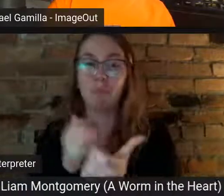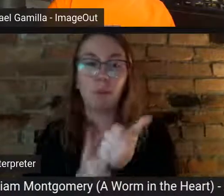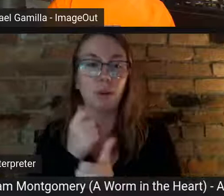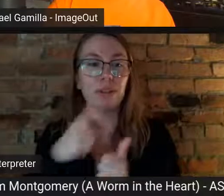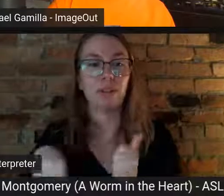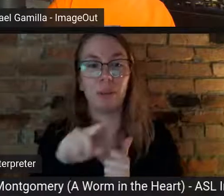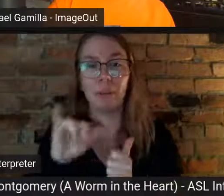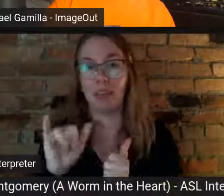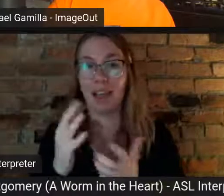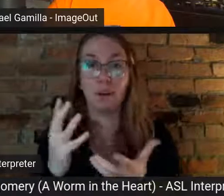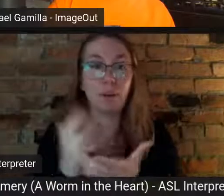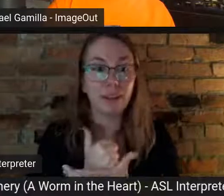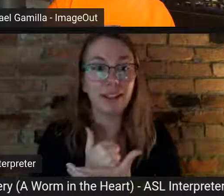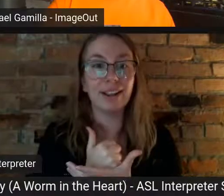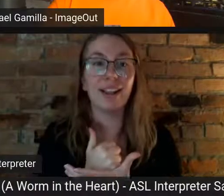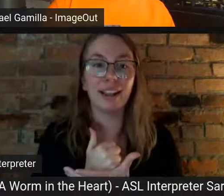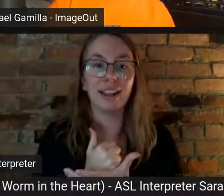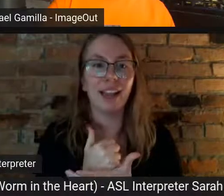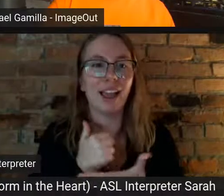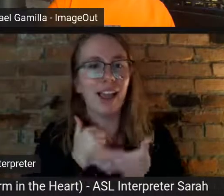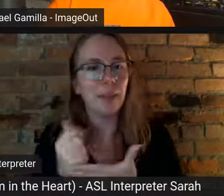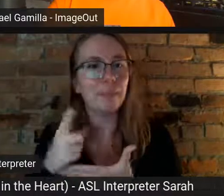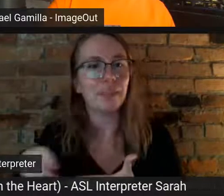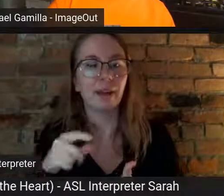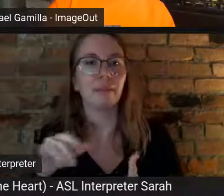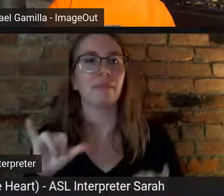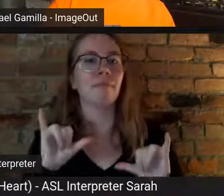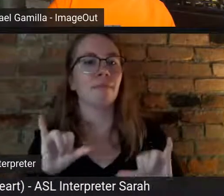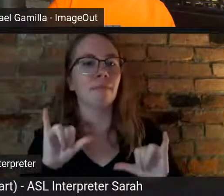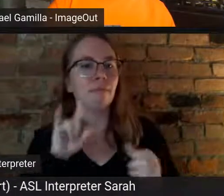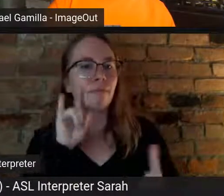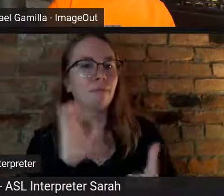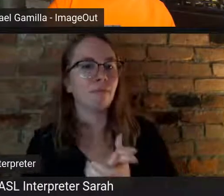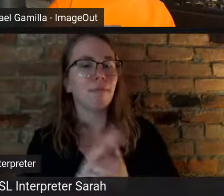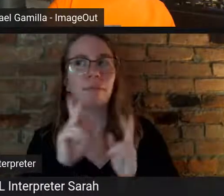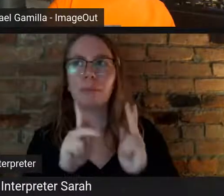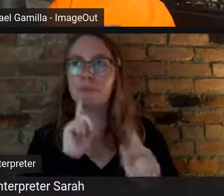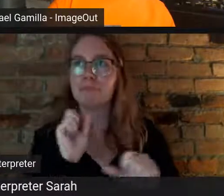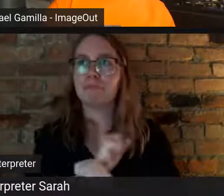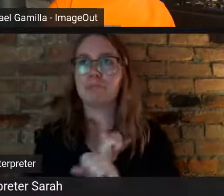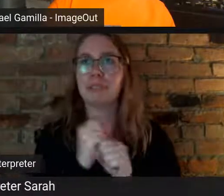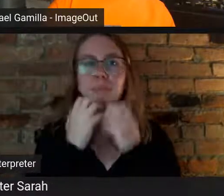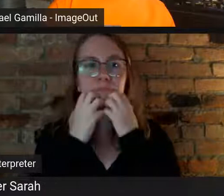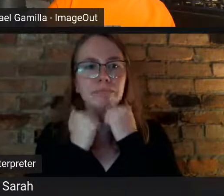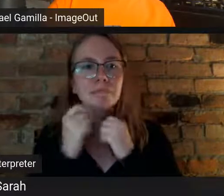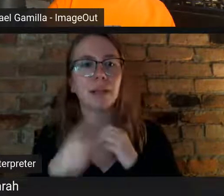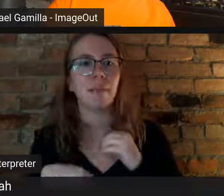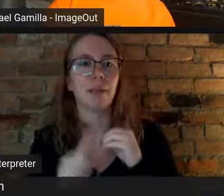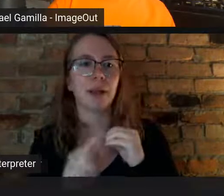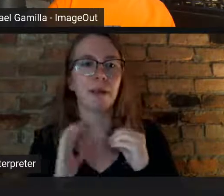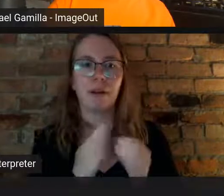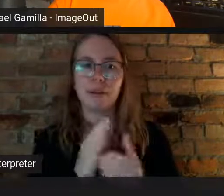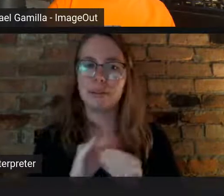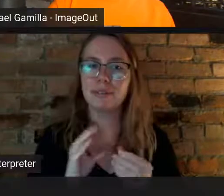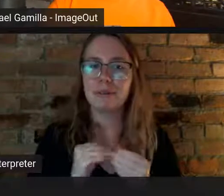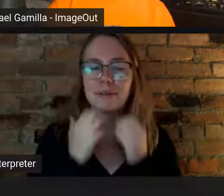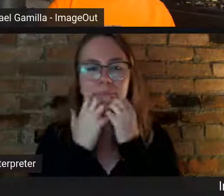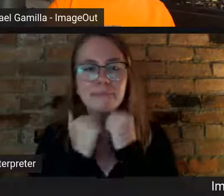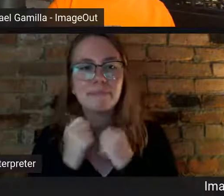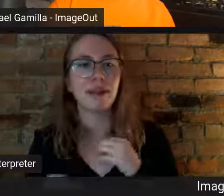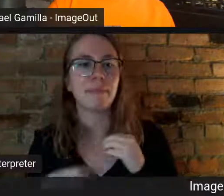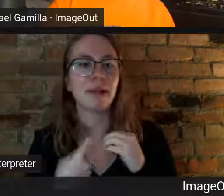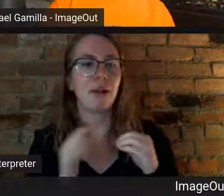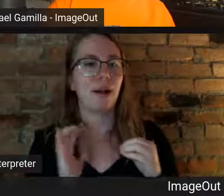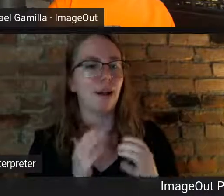it galvanizes them in Russia, that people truly do care about them and their stories, and makes them feel less alone. So thank you so